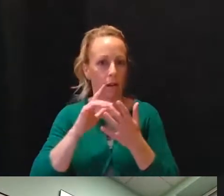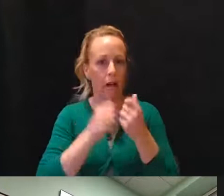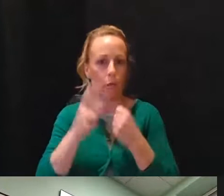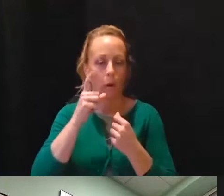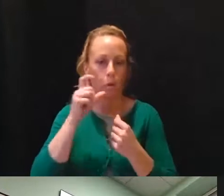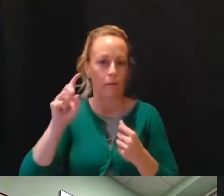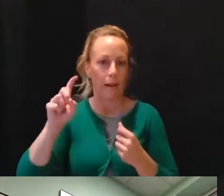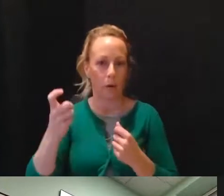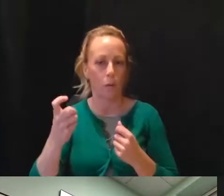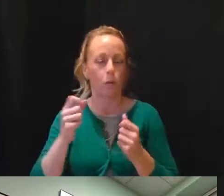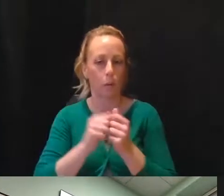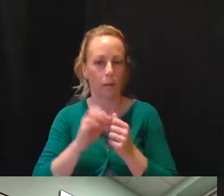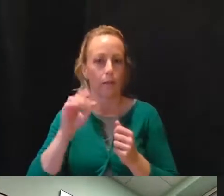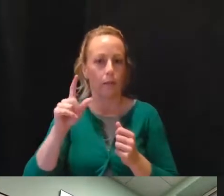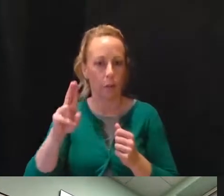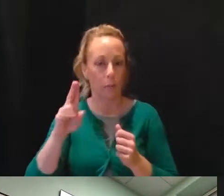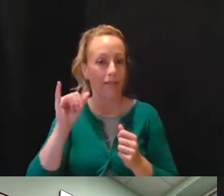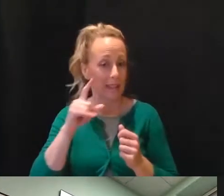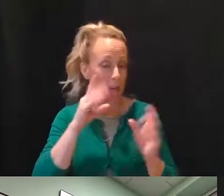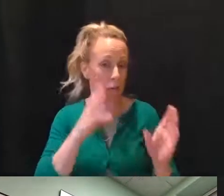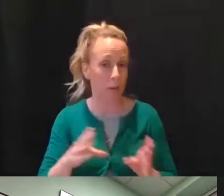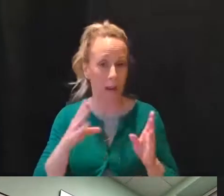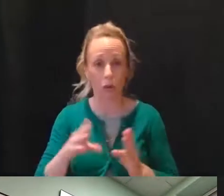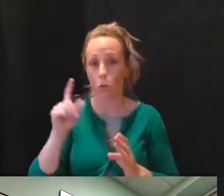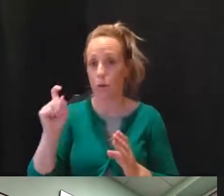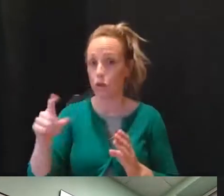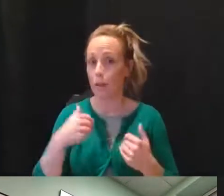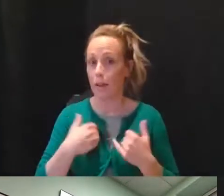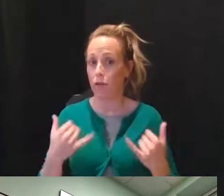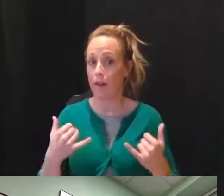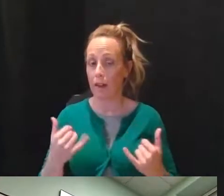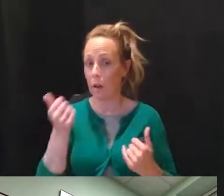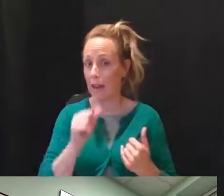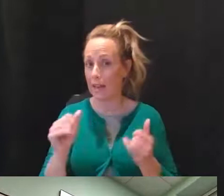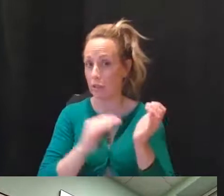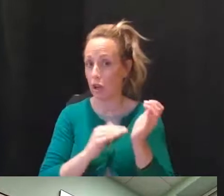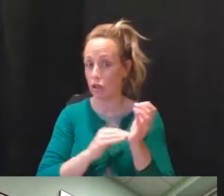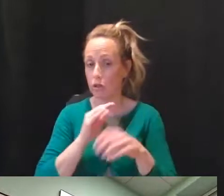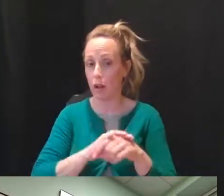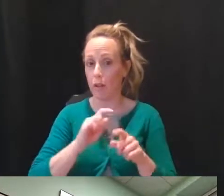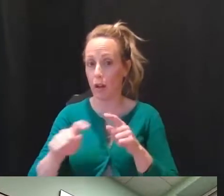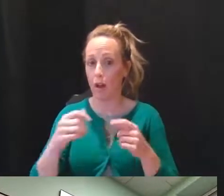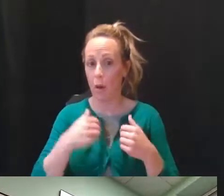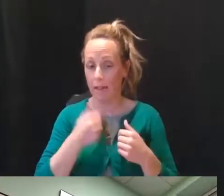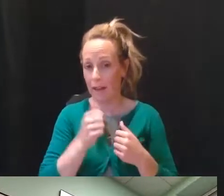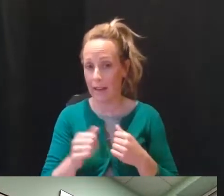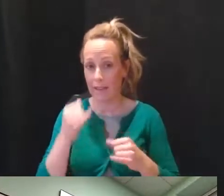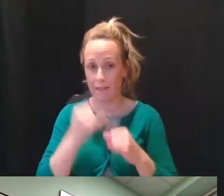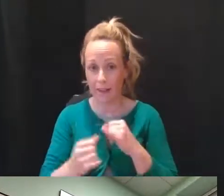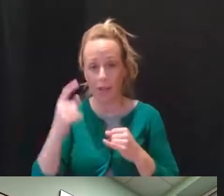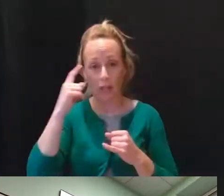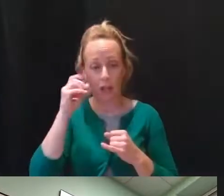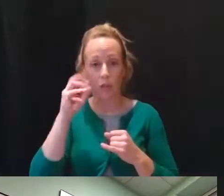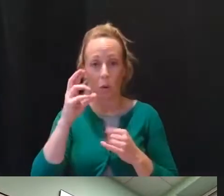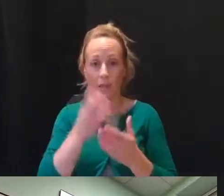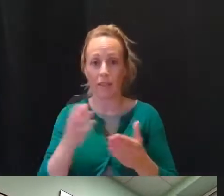So those were the prepared questions that we had at this point. Any of the physicians on the call, do you have any final thoughts or things you would